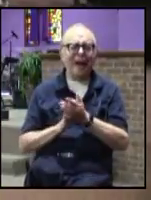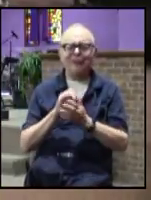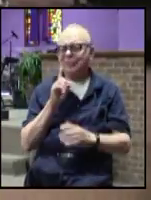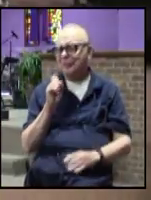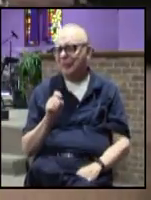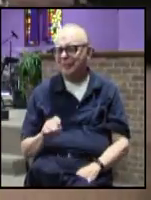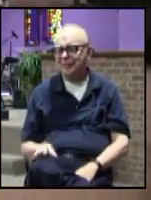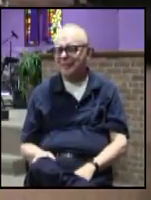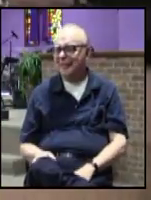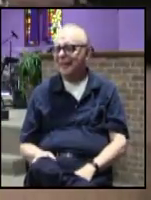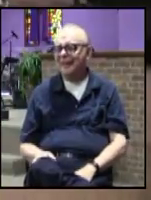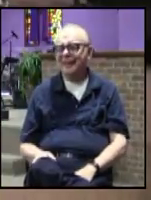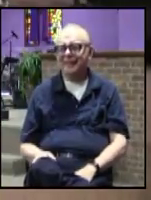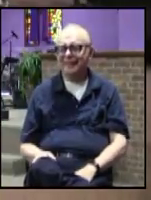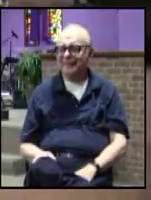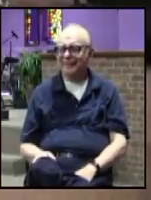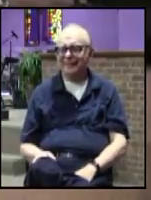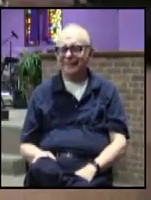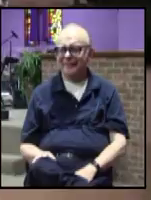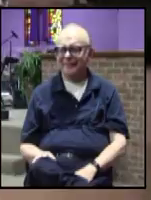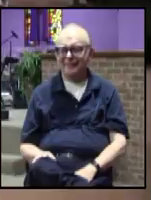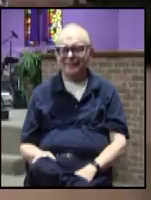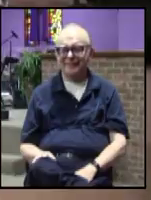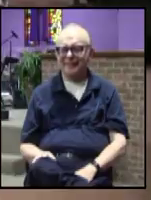Now let me ask you this question.